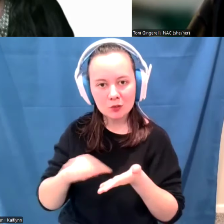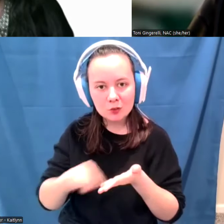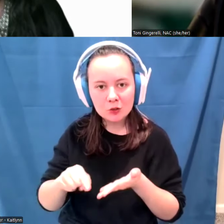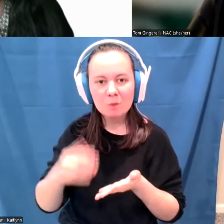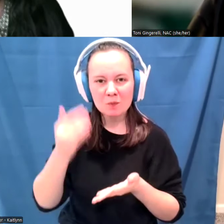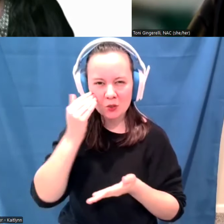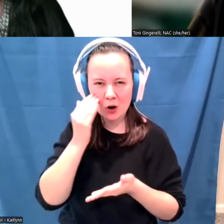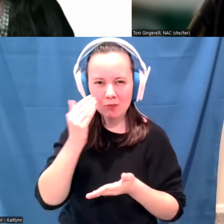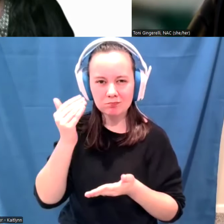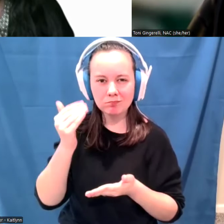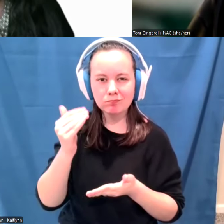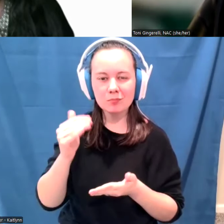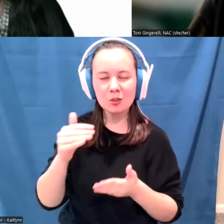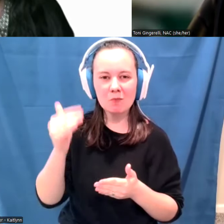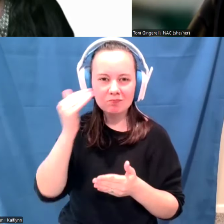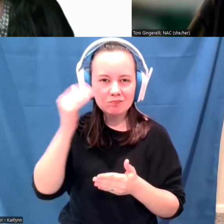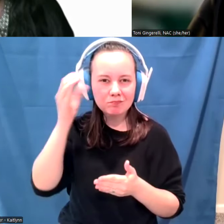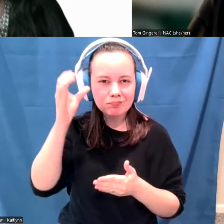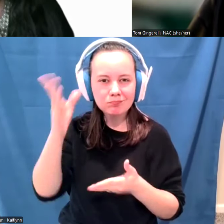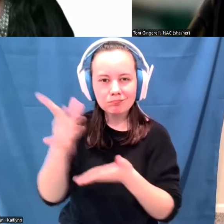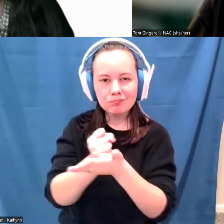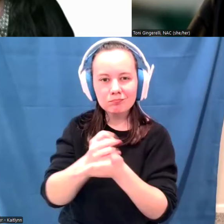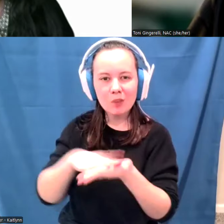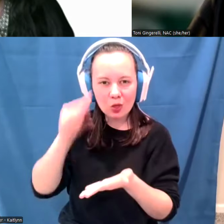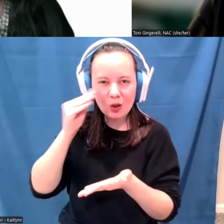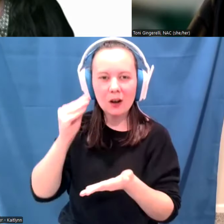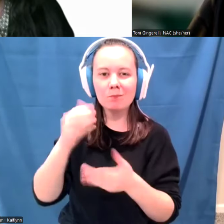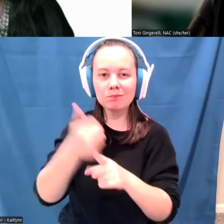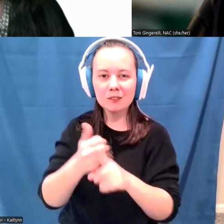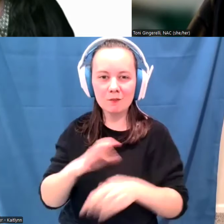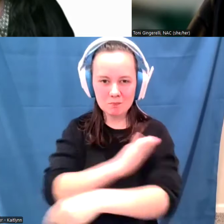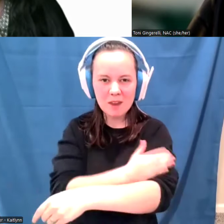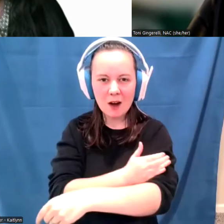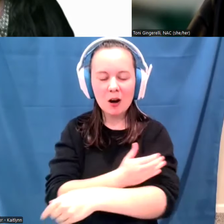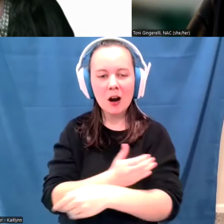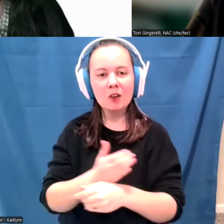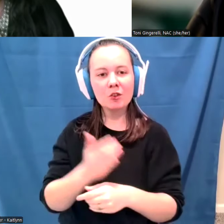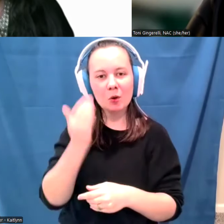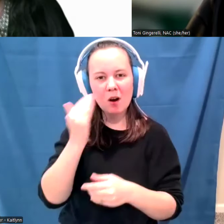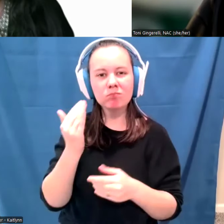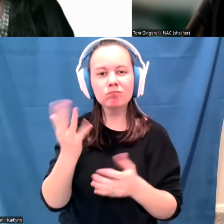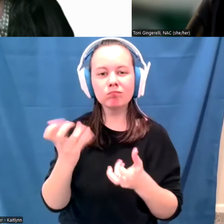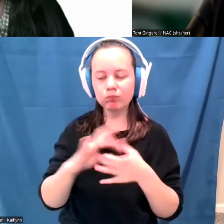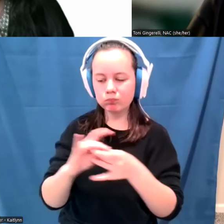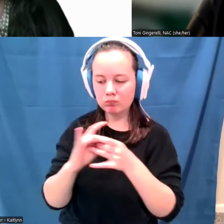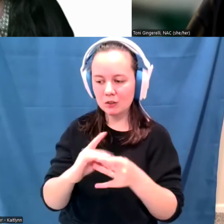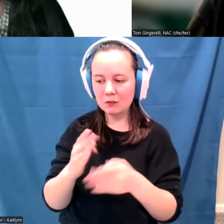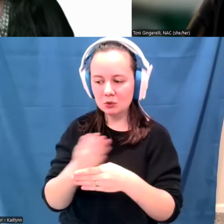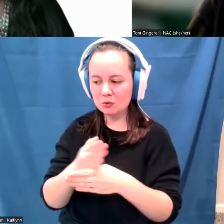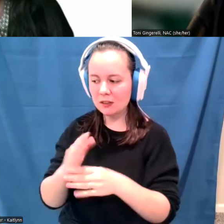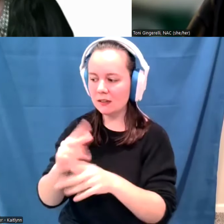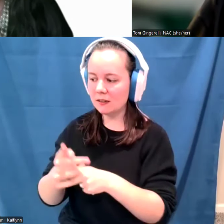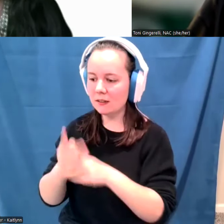by investing in more research on the dynamics between the direct care workers and family caregivers, we can develop